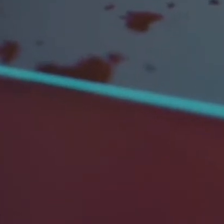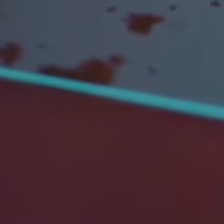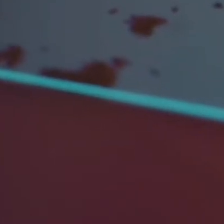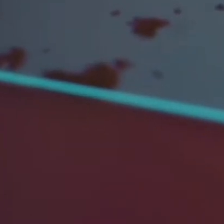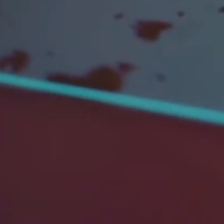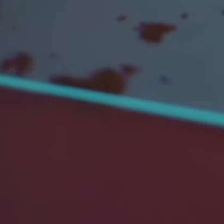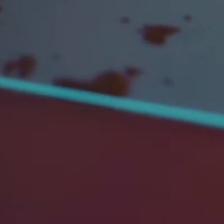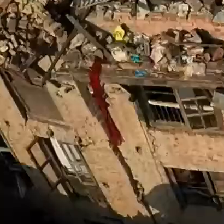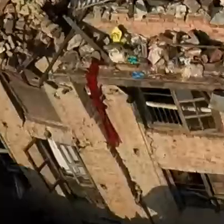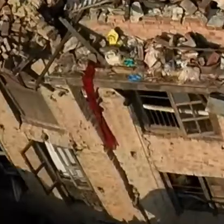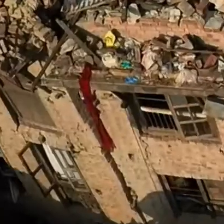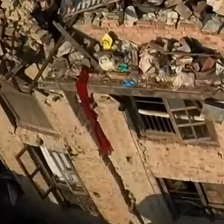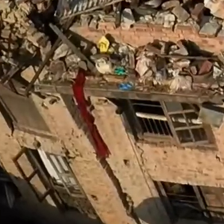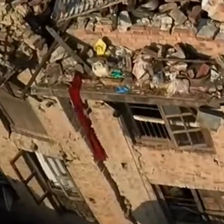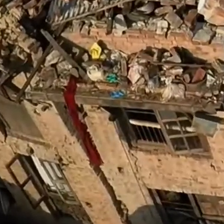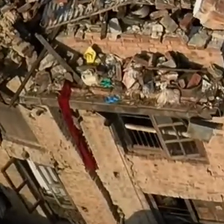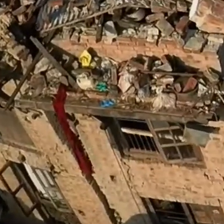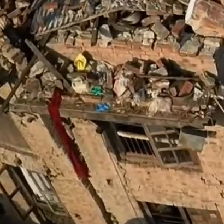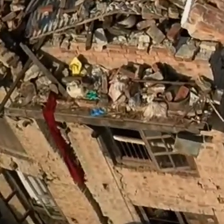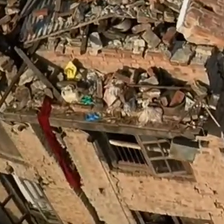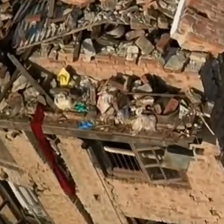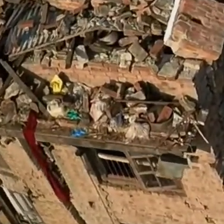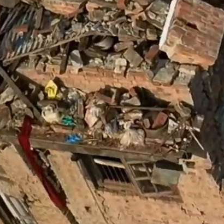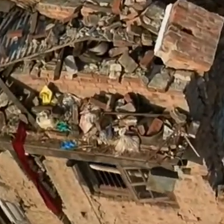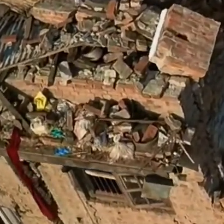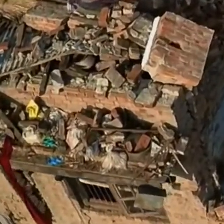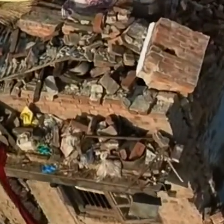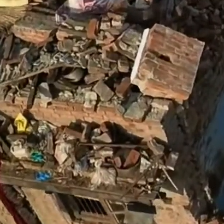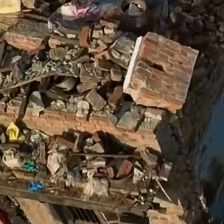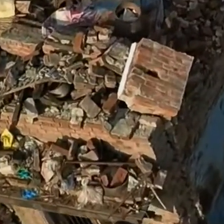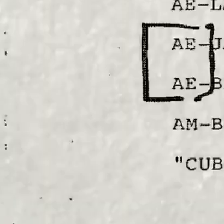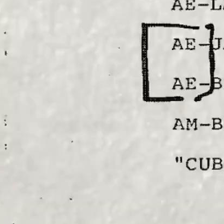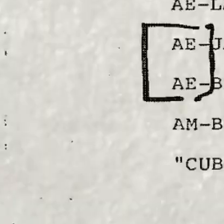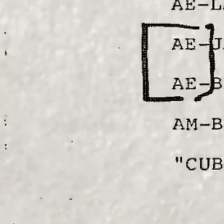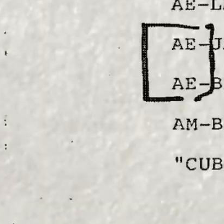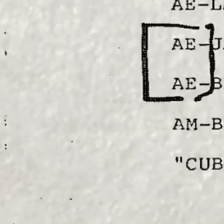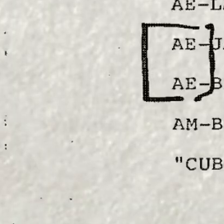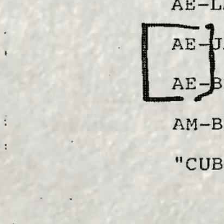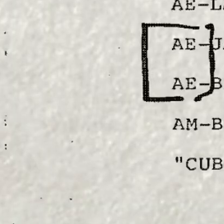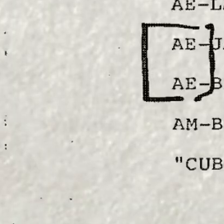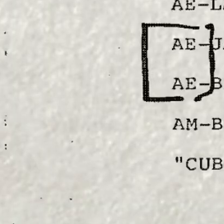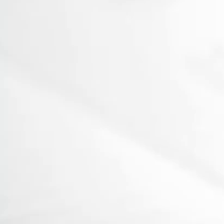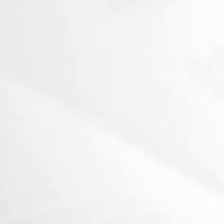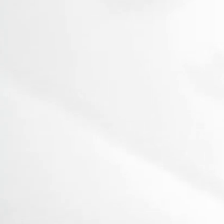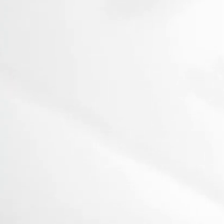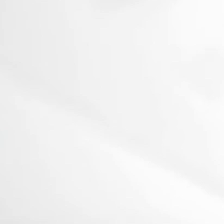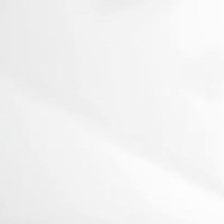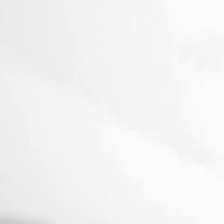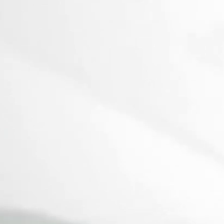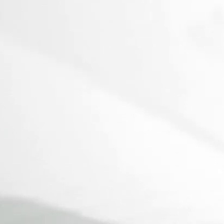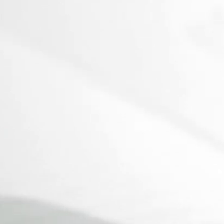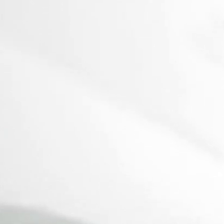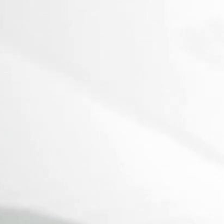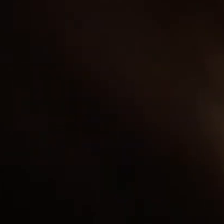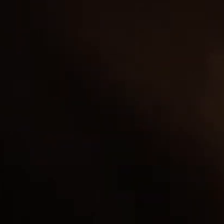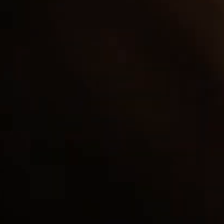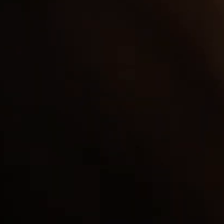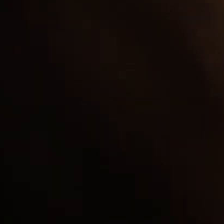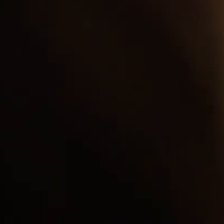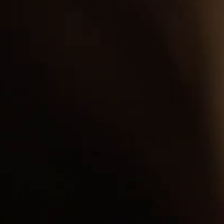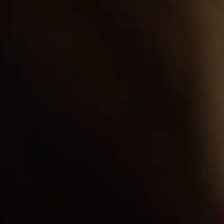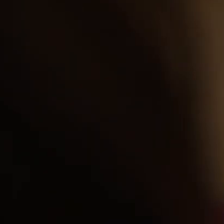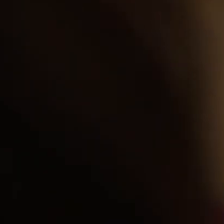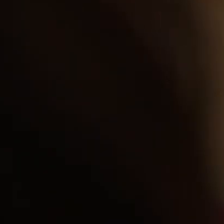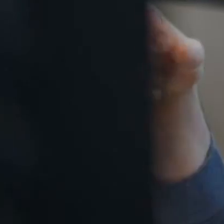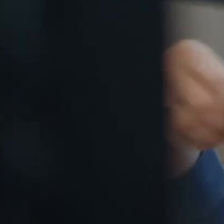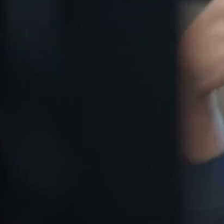water supply, to algorithms trained to detect people in disaster zones, and OCR unlocking a whole world of intelligent image